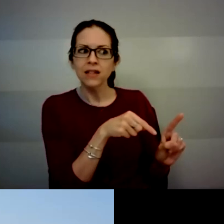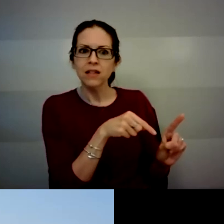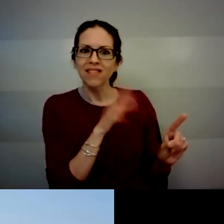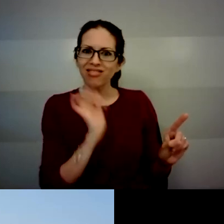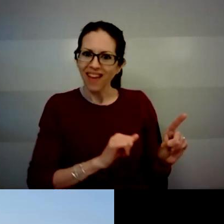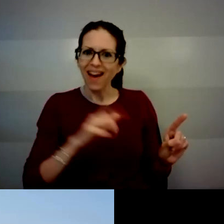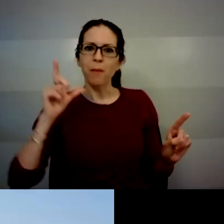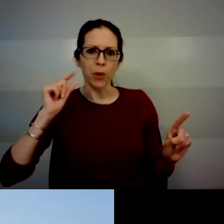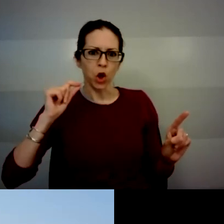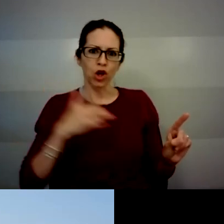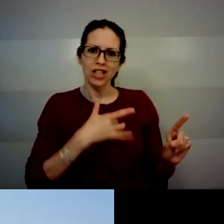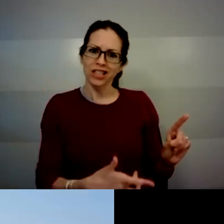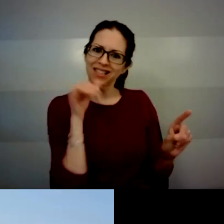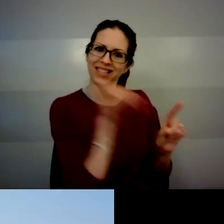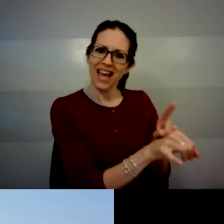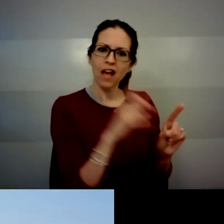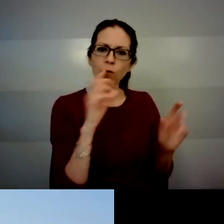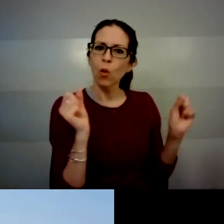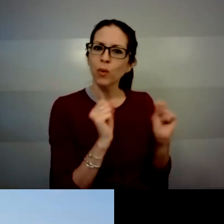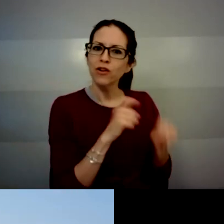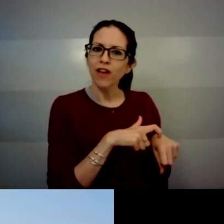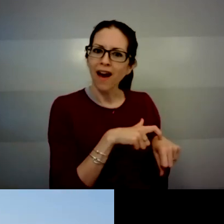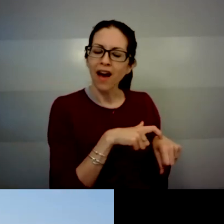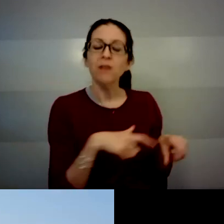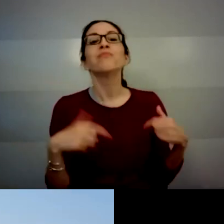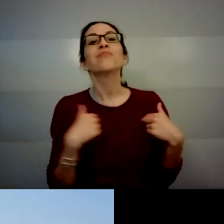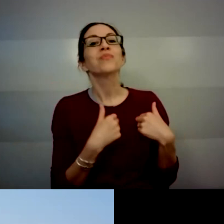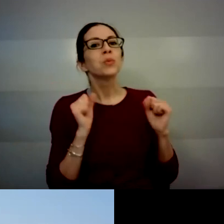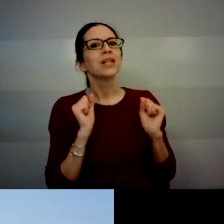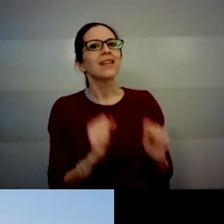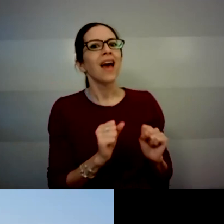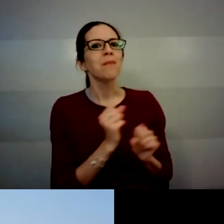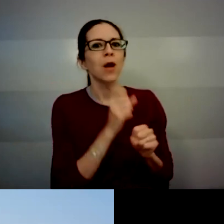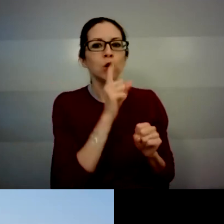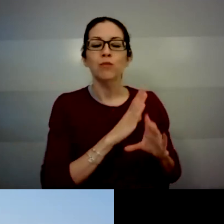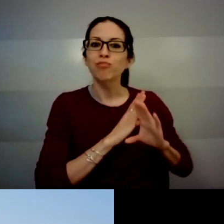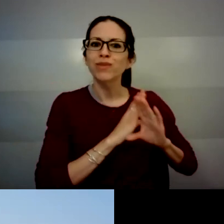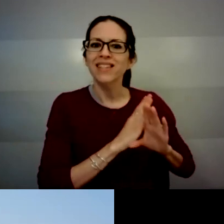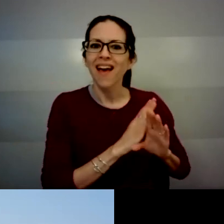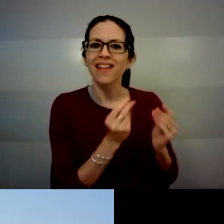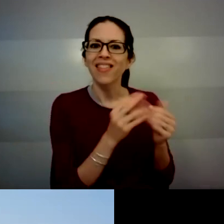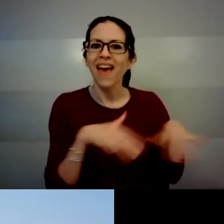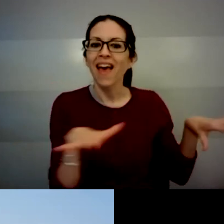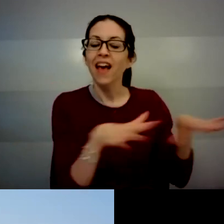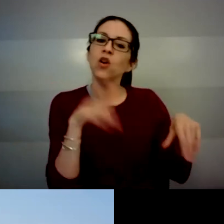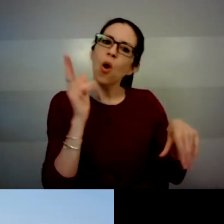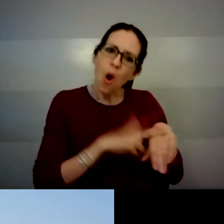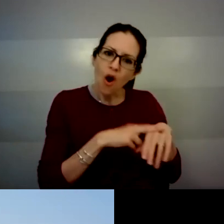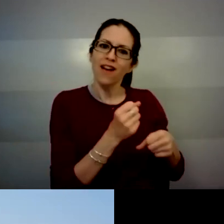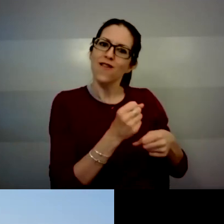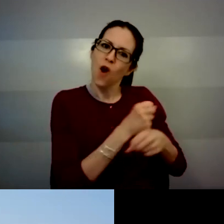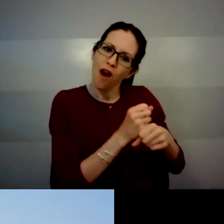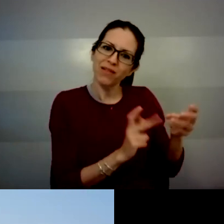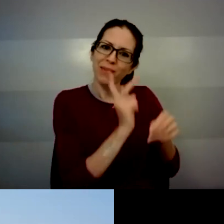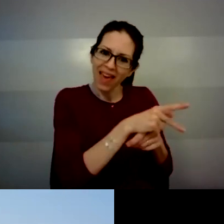the winter. So there's a lot that we can do actually to protect habitat on these coffee farms. And that's what a lot of my work